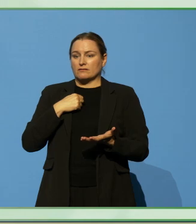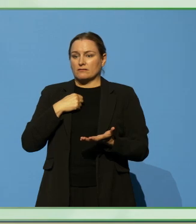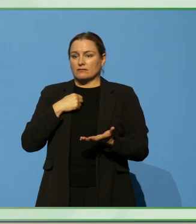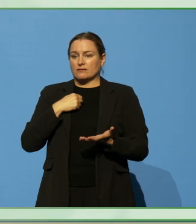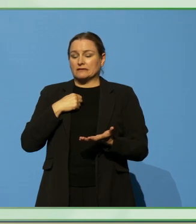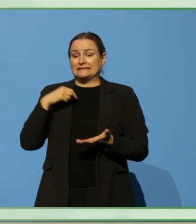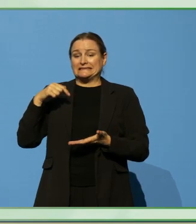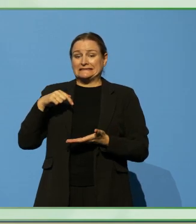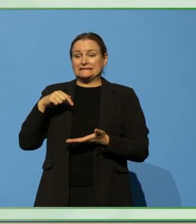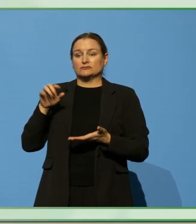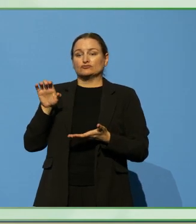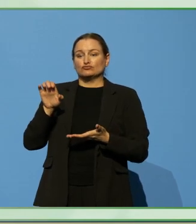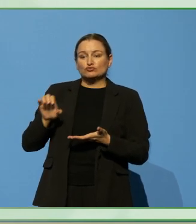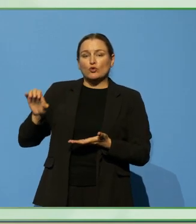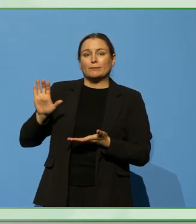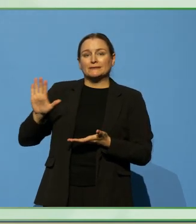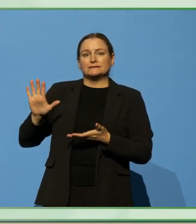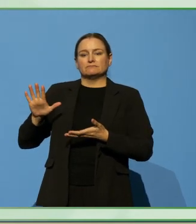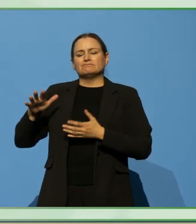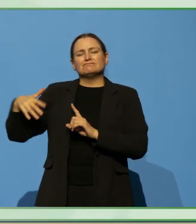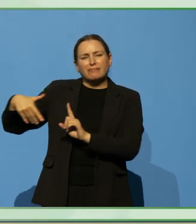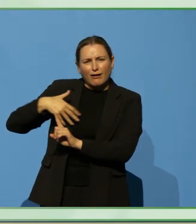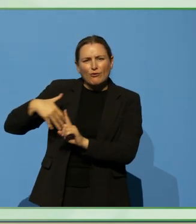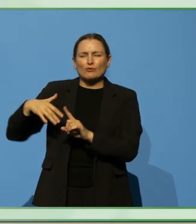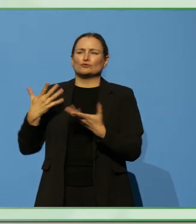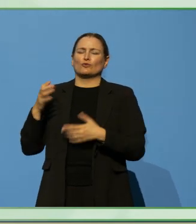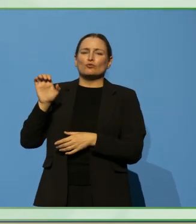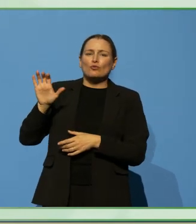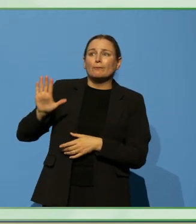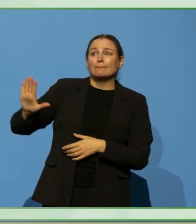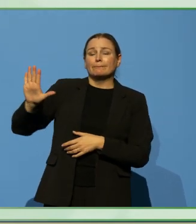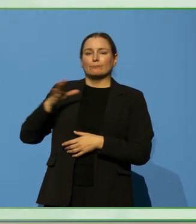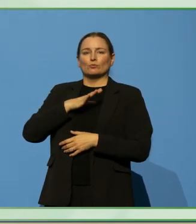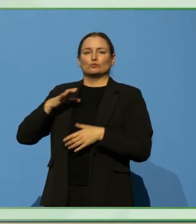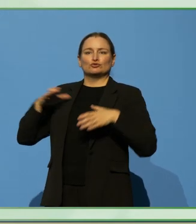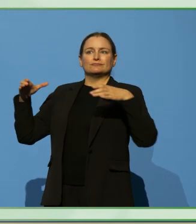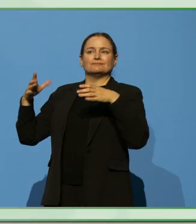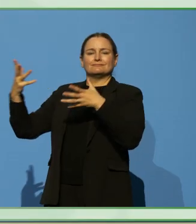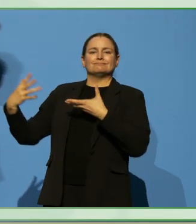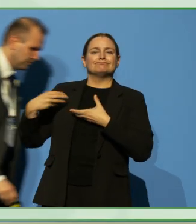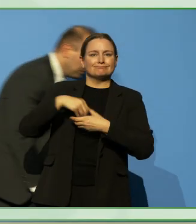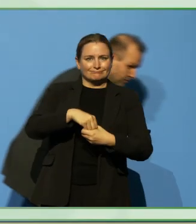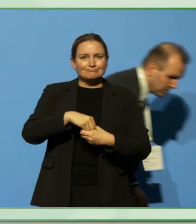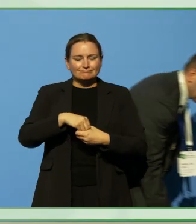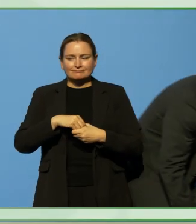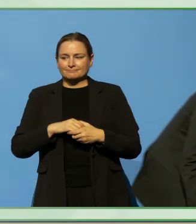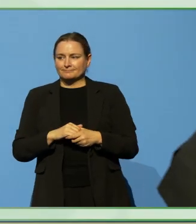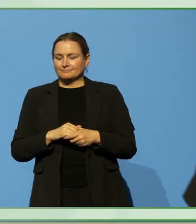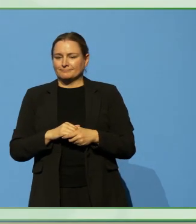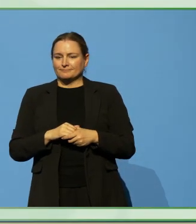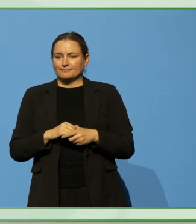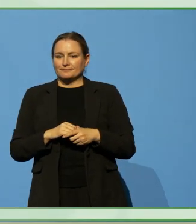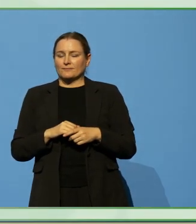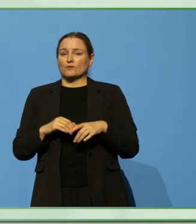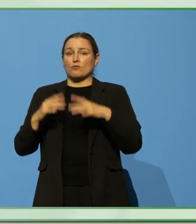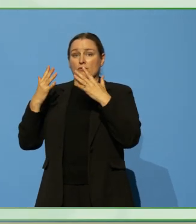European background. So the European Commission has been drafting a draft legislation. The Parliament as well as the